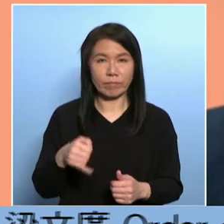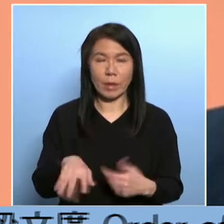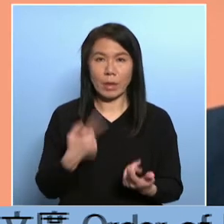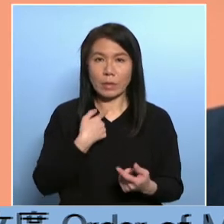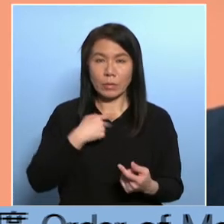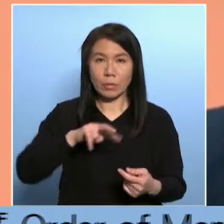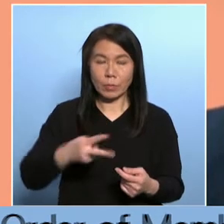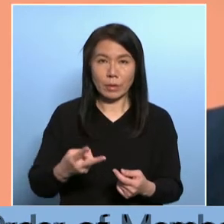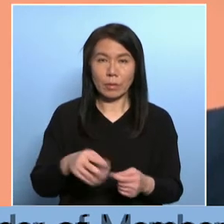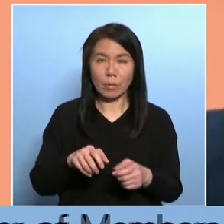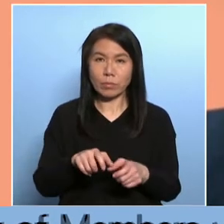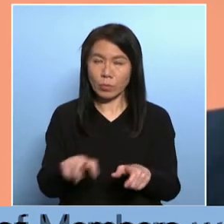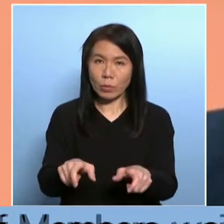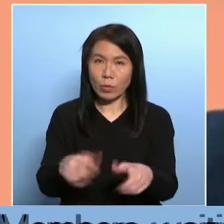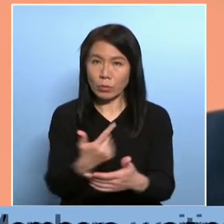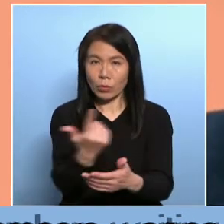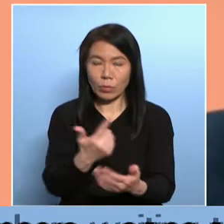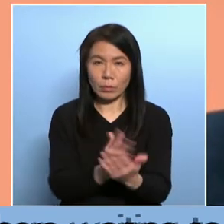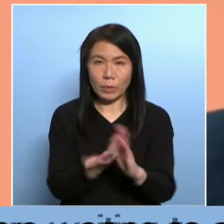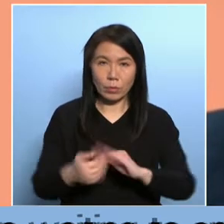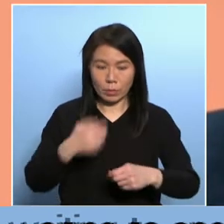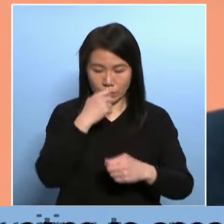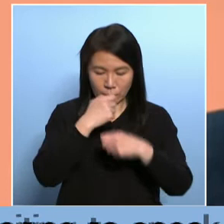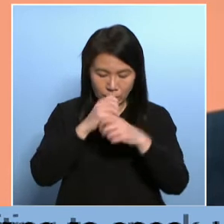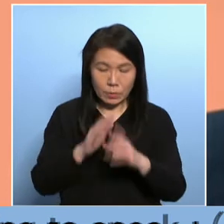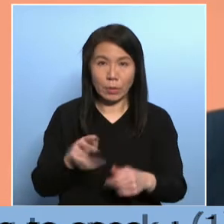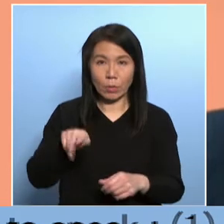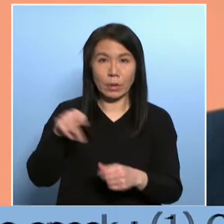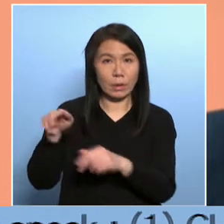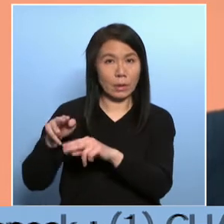to 300,000 tests per day is not enough.